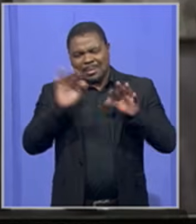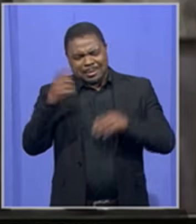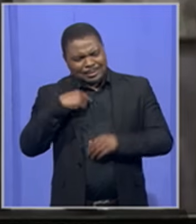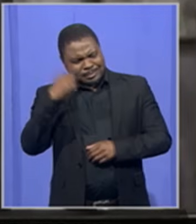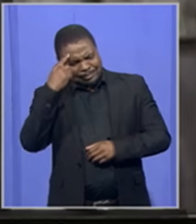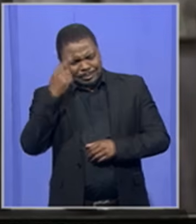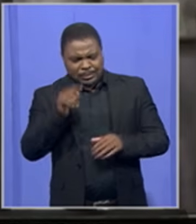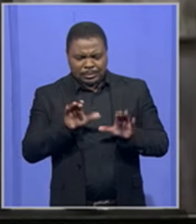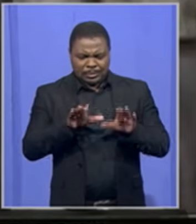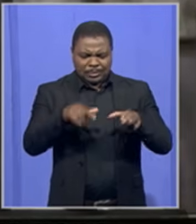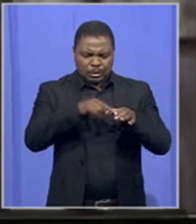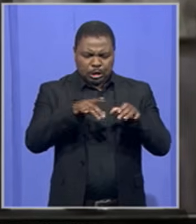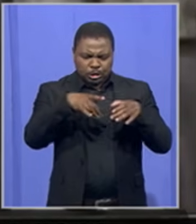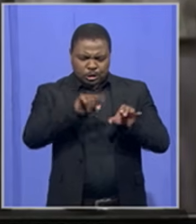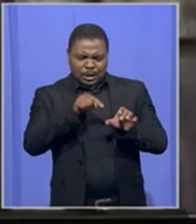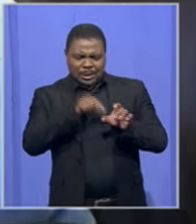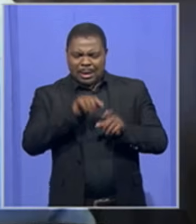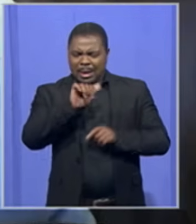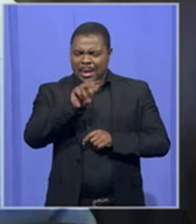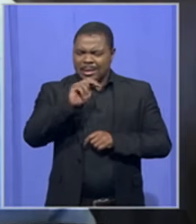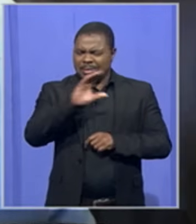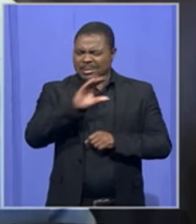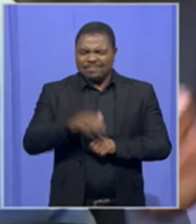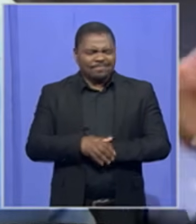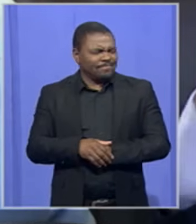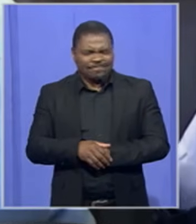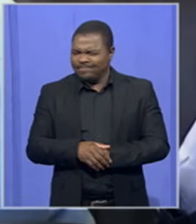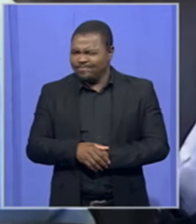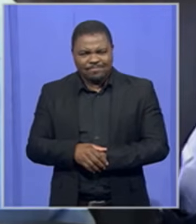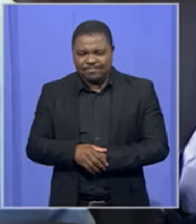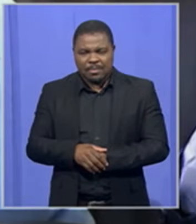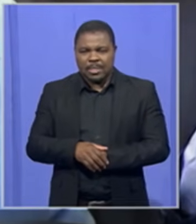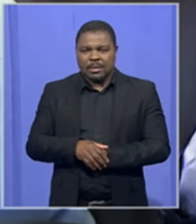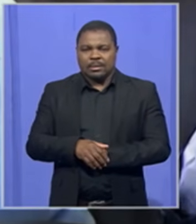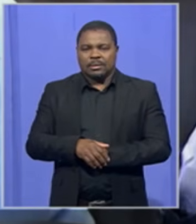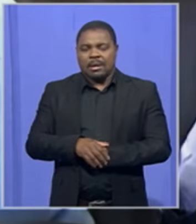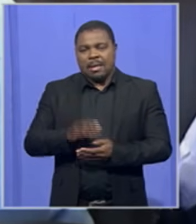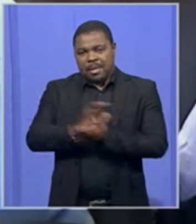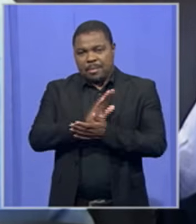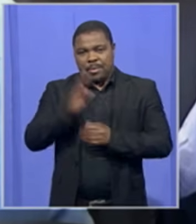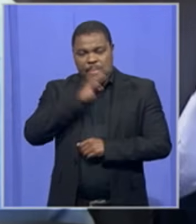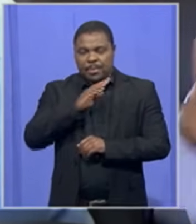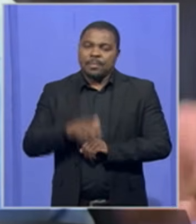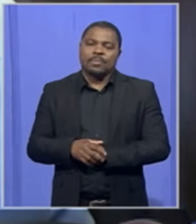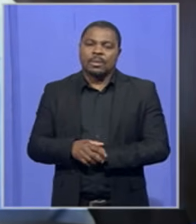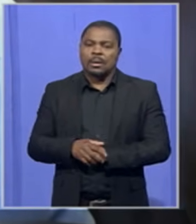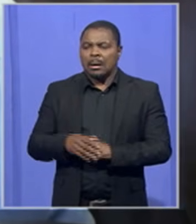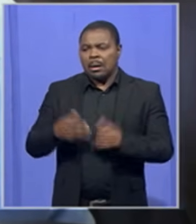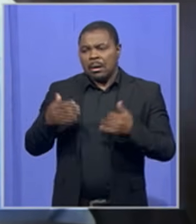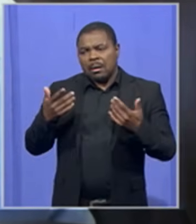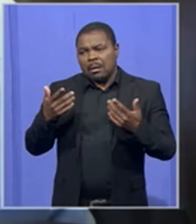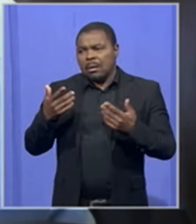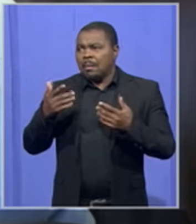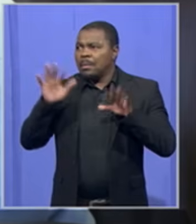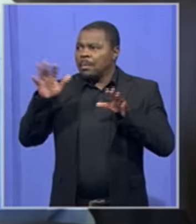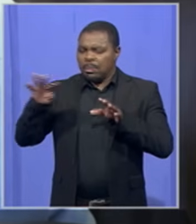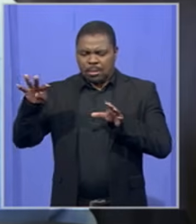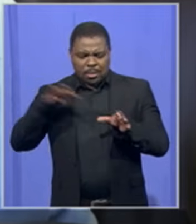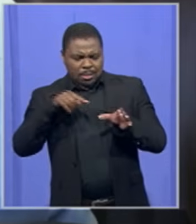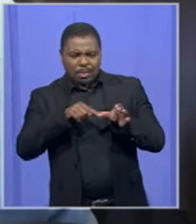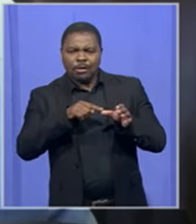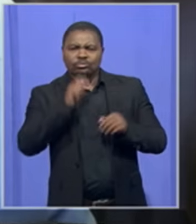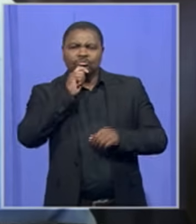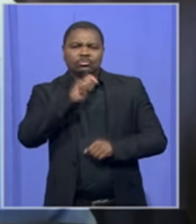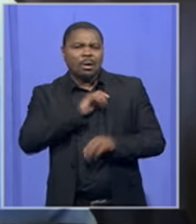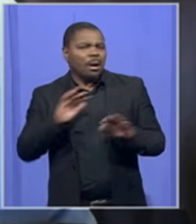beile mo maemong a bona setilo. But how do we garner public trust here this morning when we